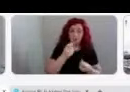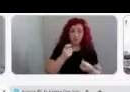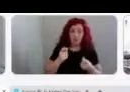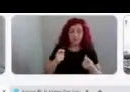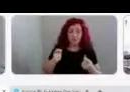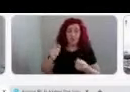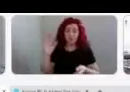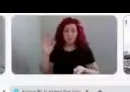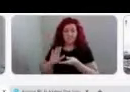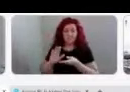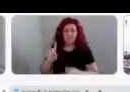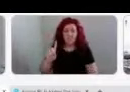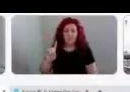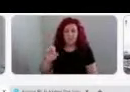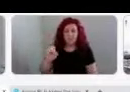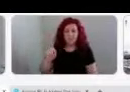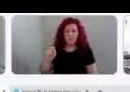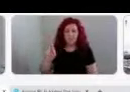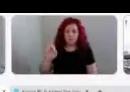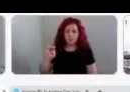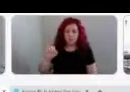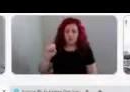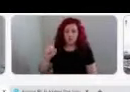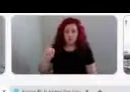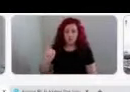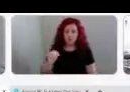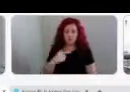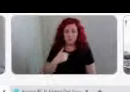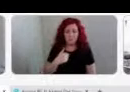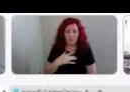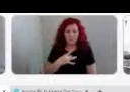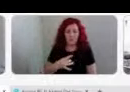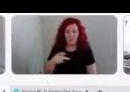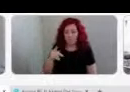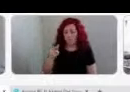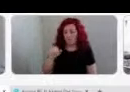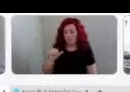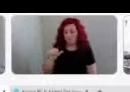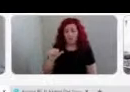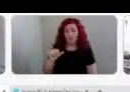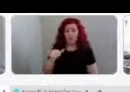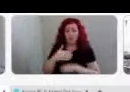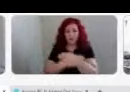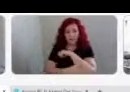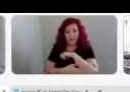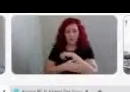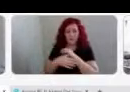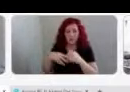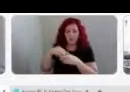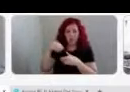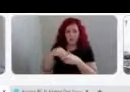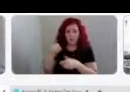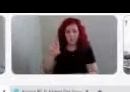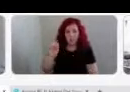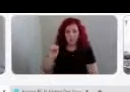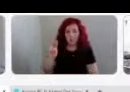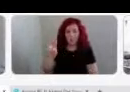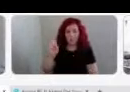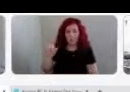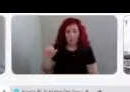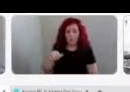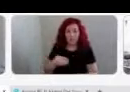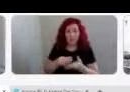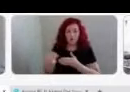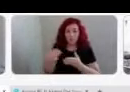i have lived in pima county just outside the town of oro valley for over seven years i grocery shop in oro valley and